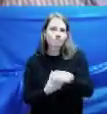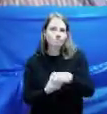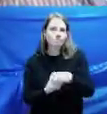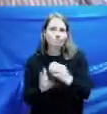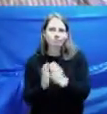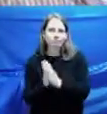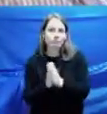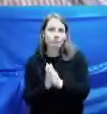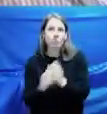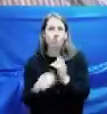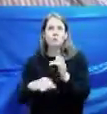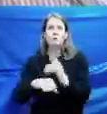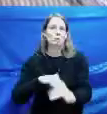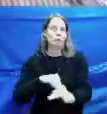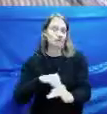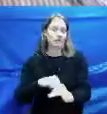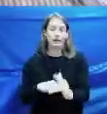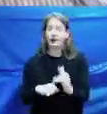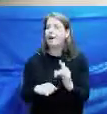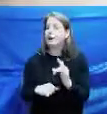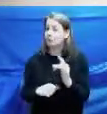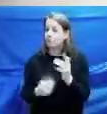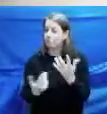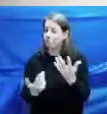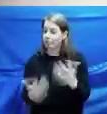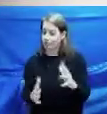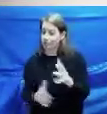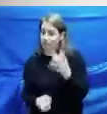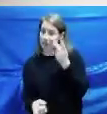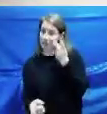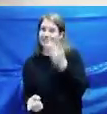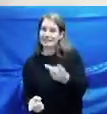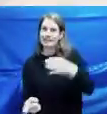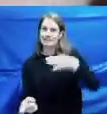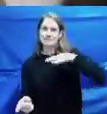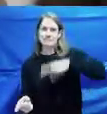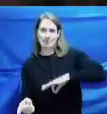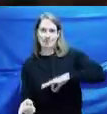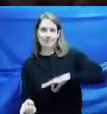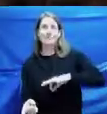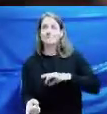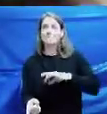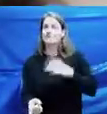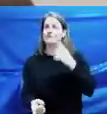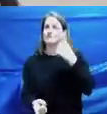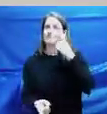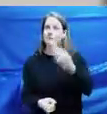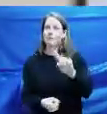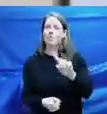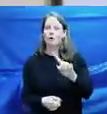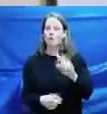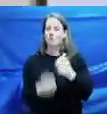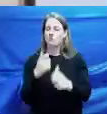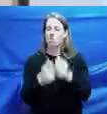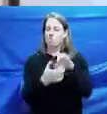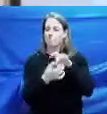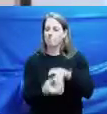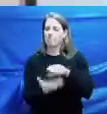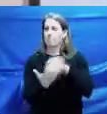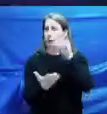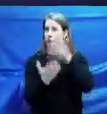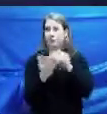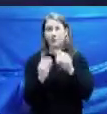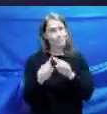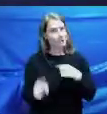them see the benefits and positives of problem-based learning, but I'm anxious about it. So I have to tell you, we've got